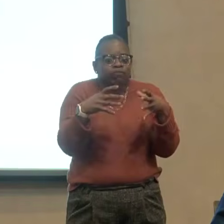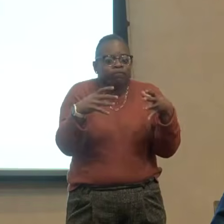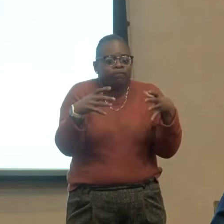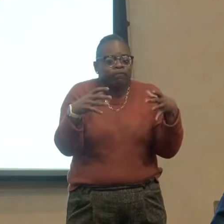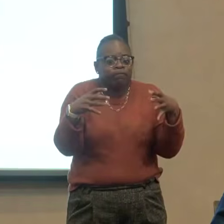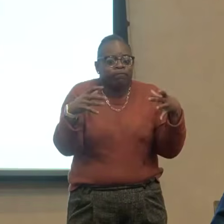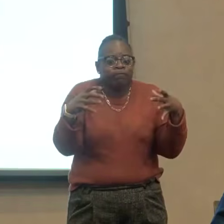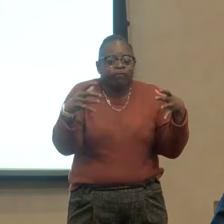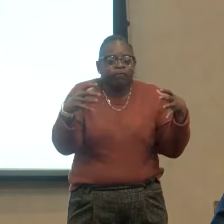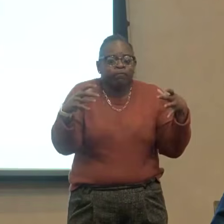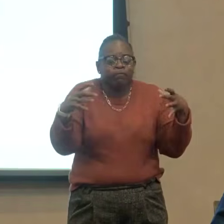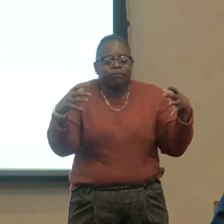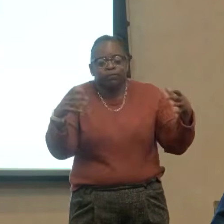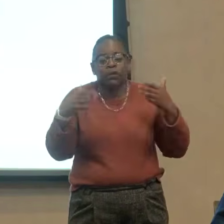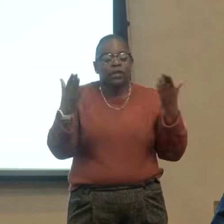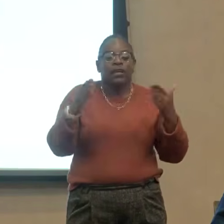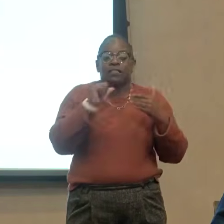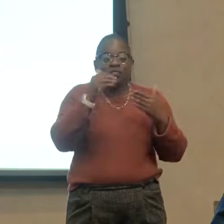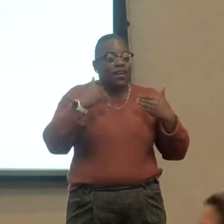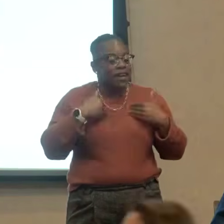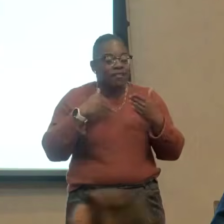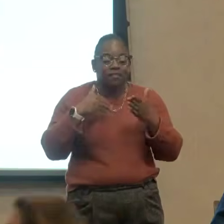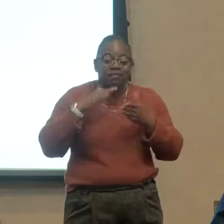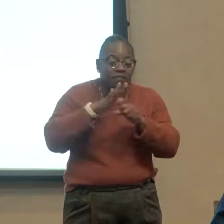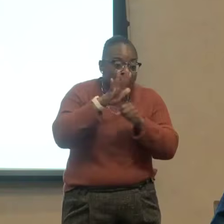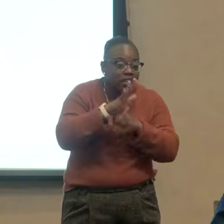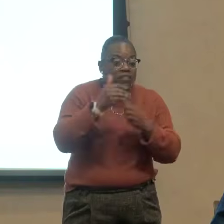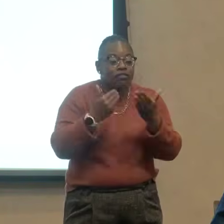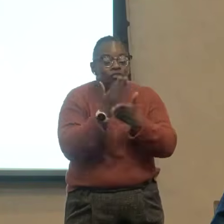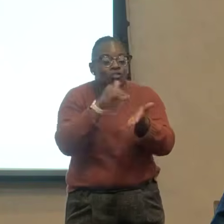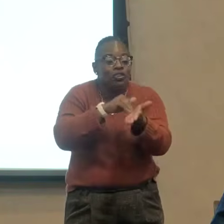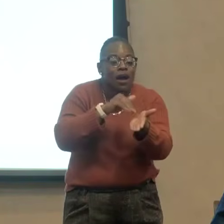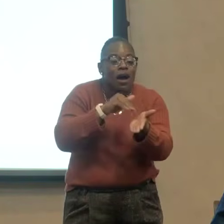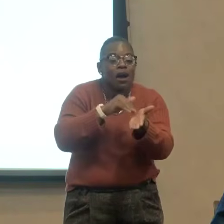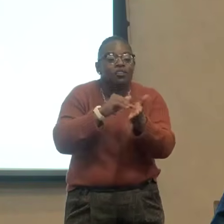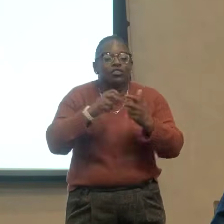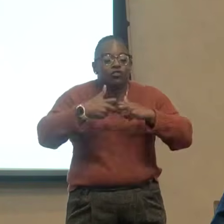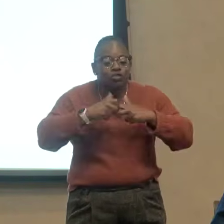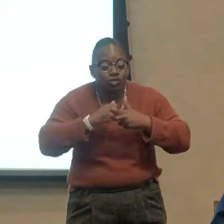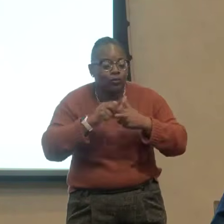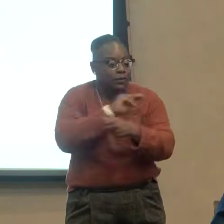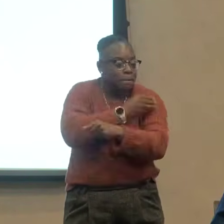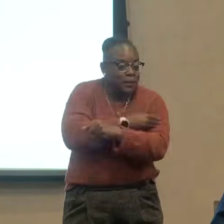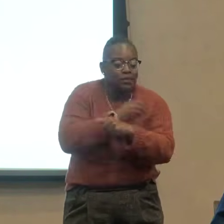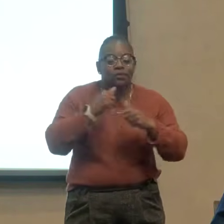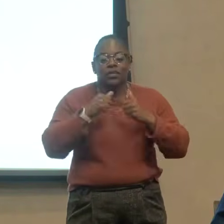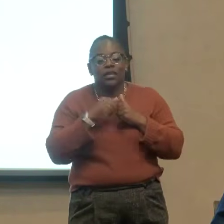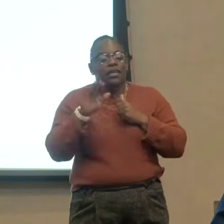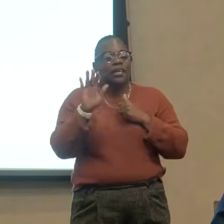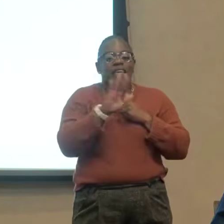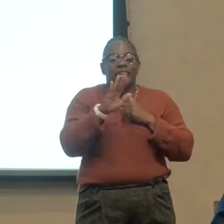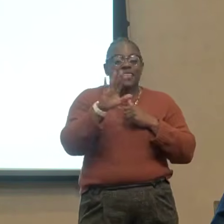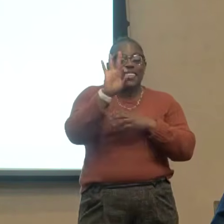extent without having new rheumatologists. And so in Las Vegas, it's 9 to 12 months to